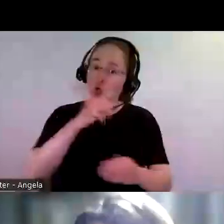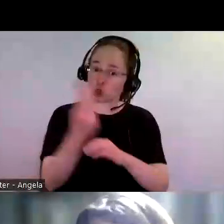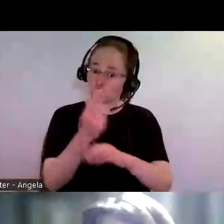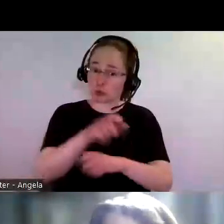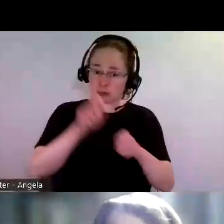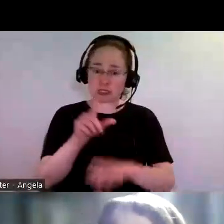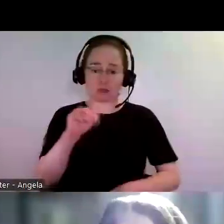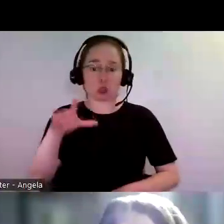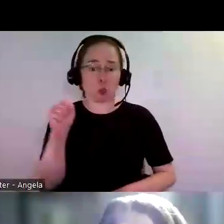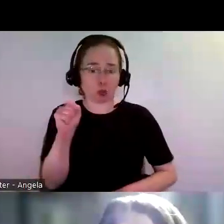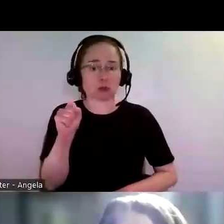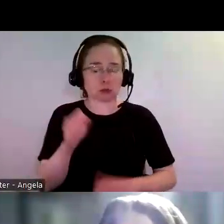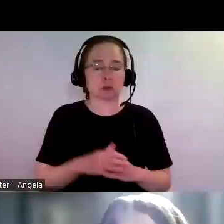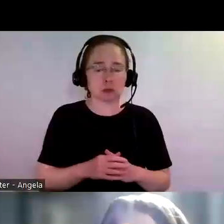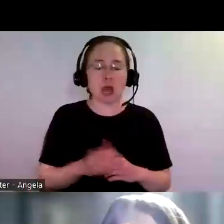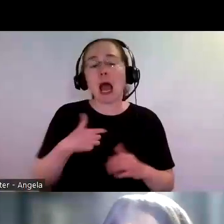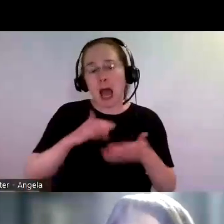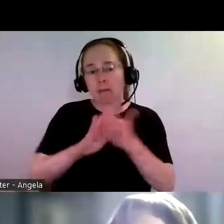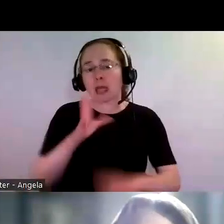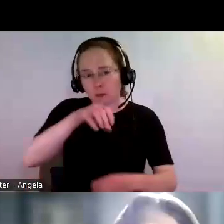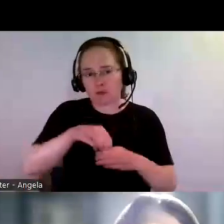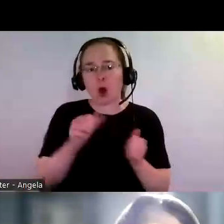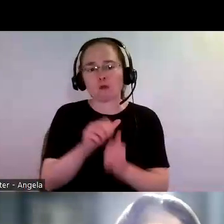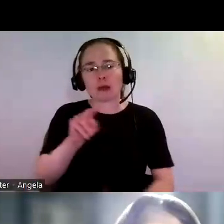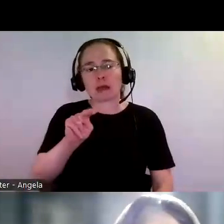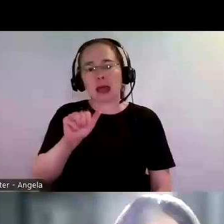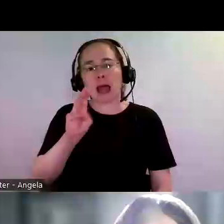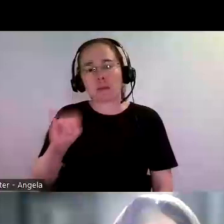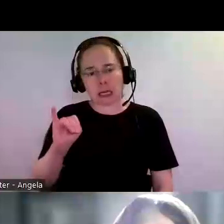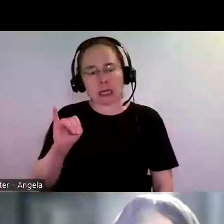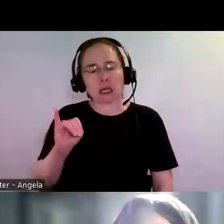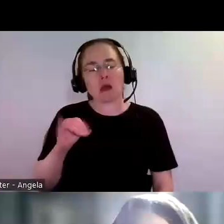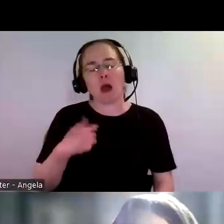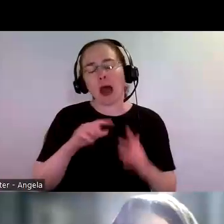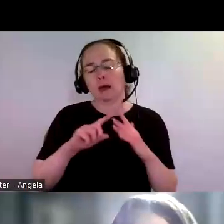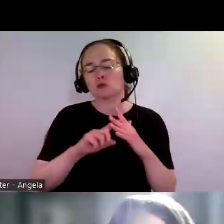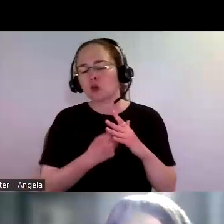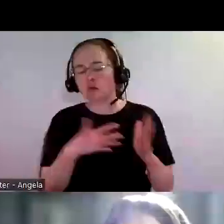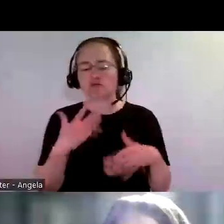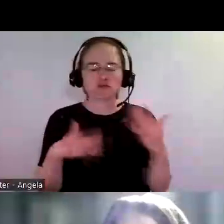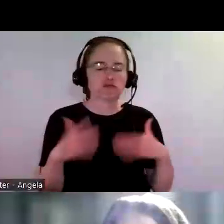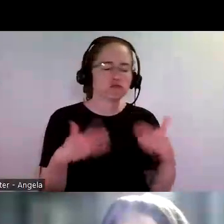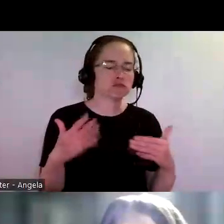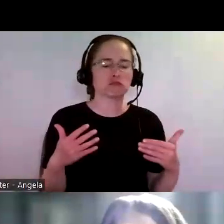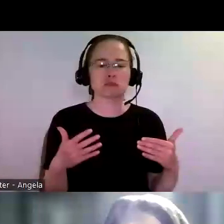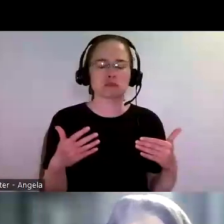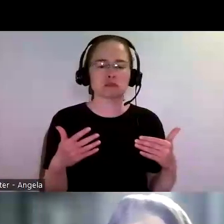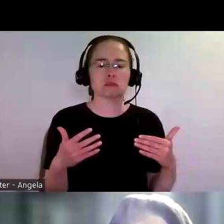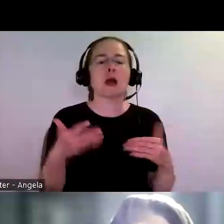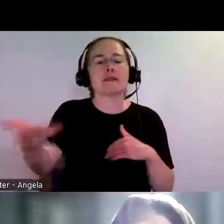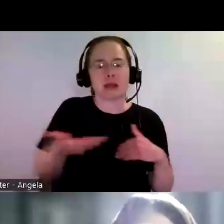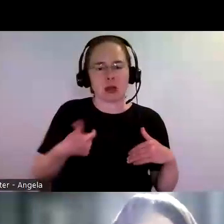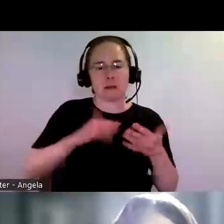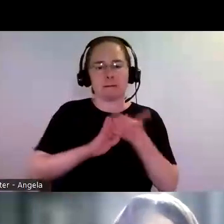tools. So I became involved with them. I started and I got invited to